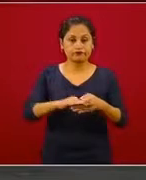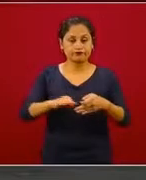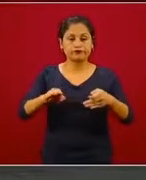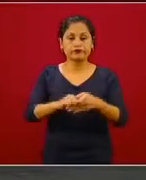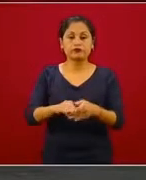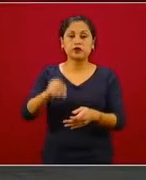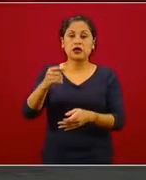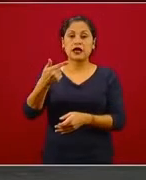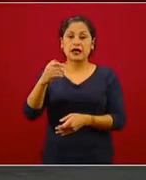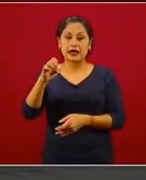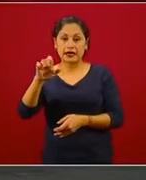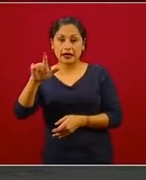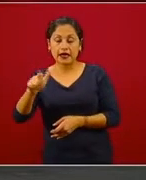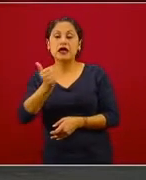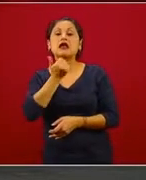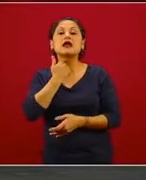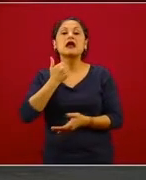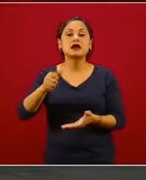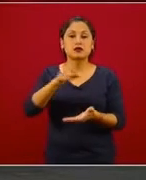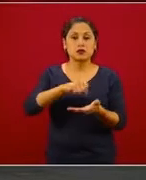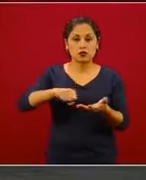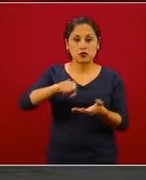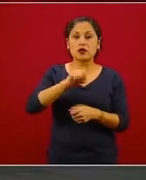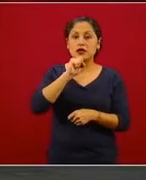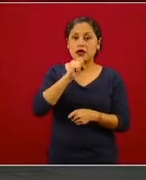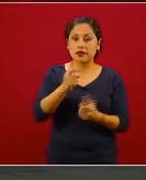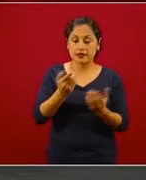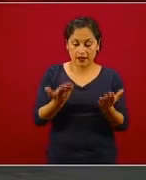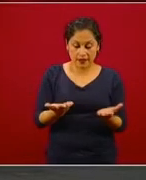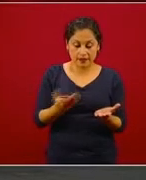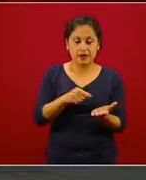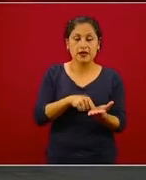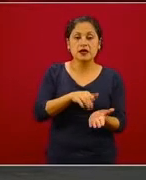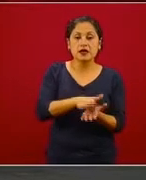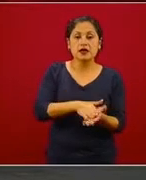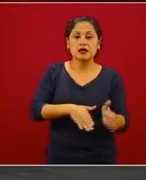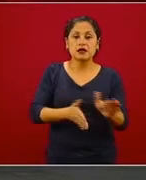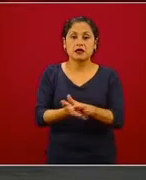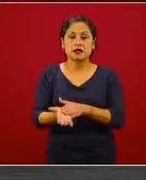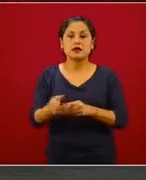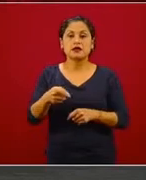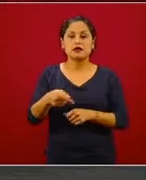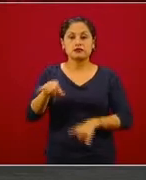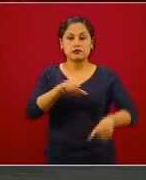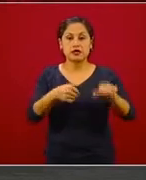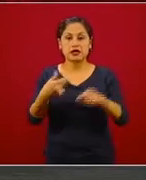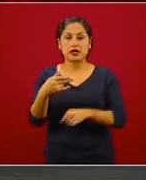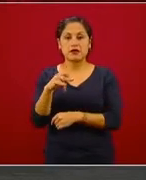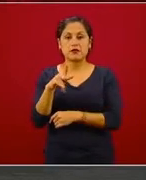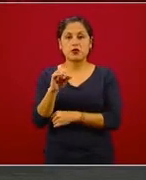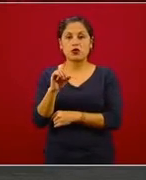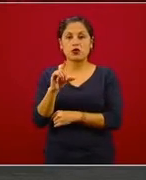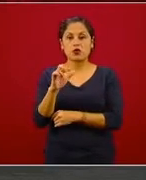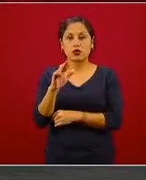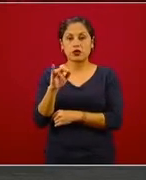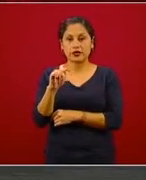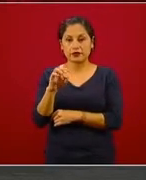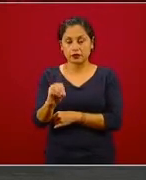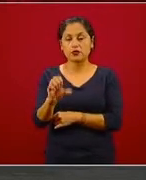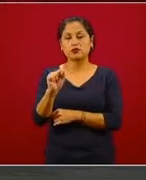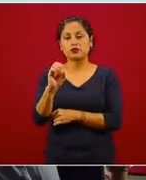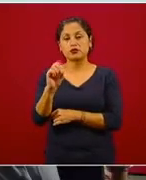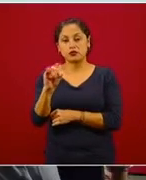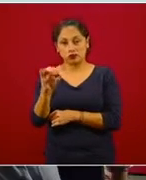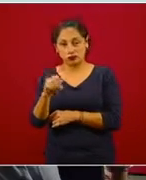There's also those places where you have the alcohol gel, the sanitizing carpets